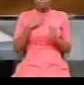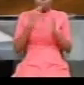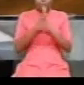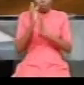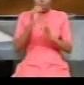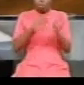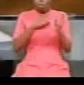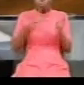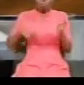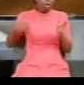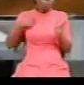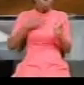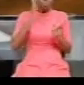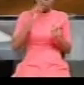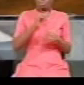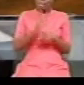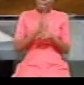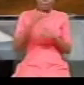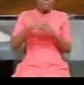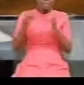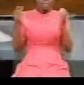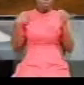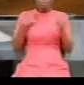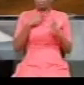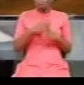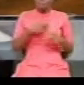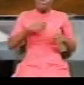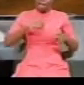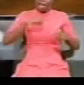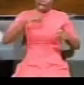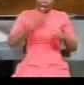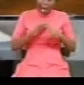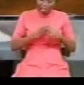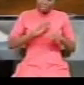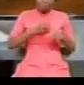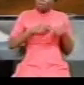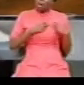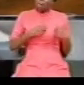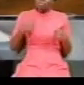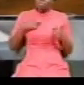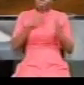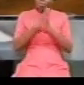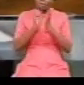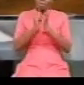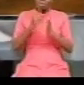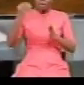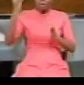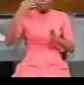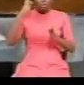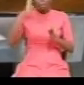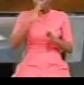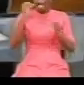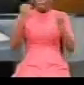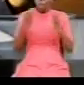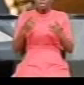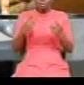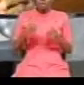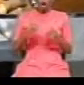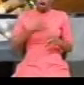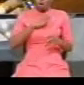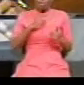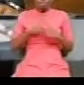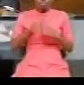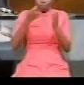God, we'll not labor in vain. We pray we'll not harden our heart. We pray, oh God, that grace will be abundant. The courage to correct what needs to